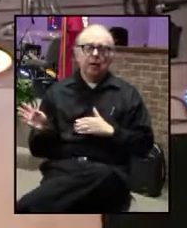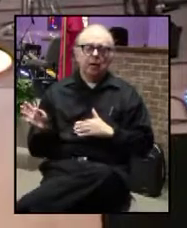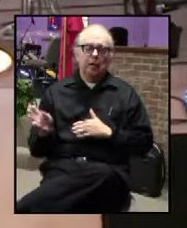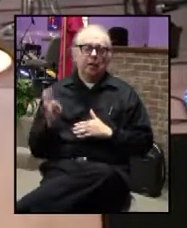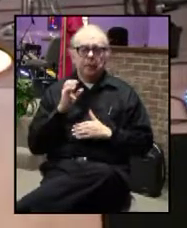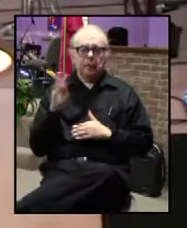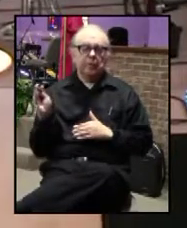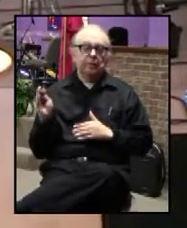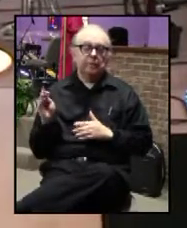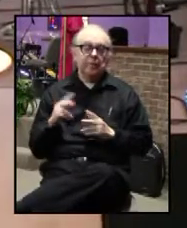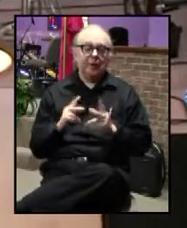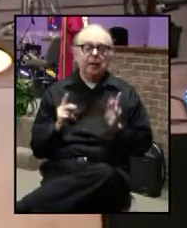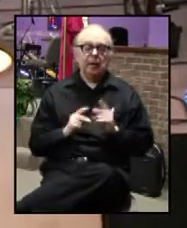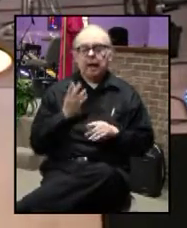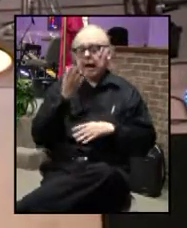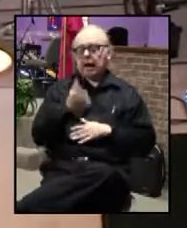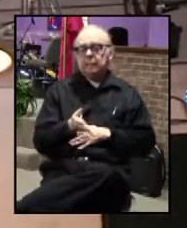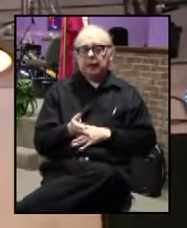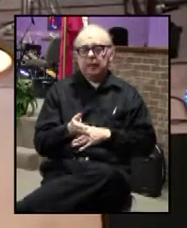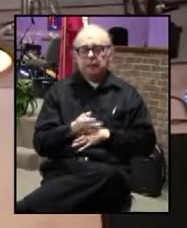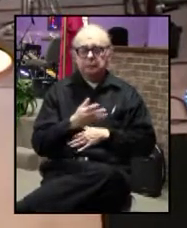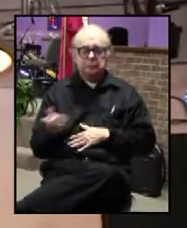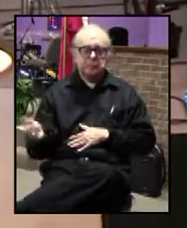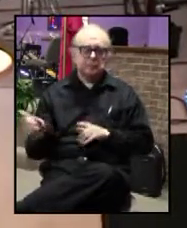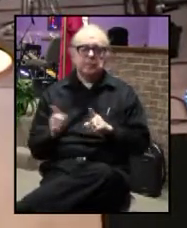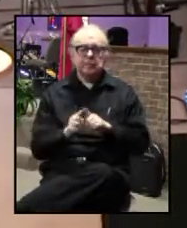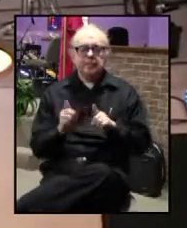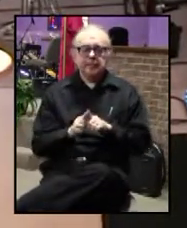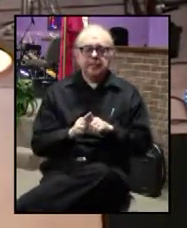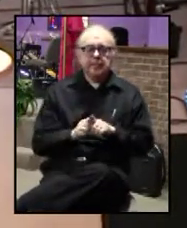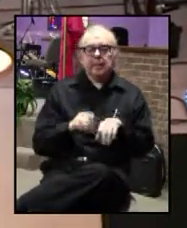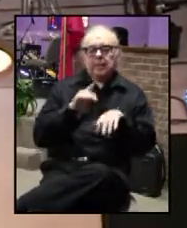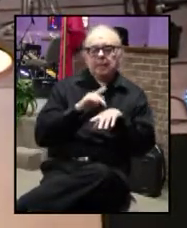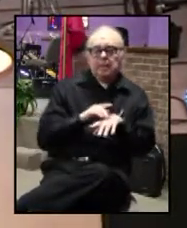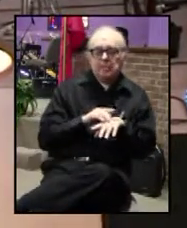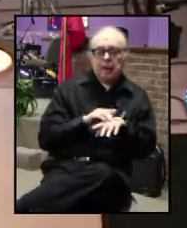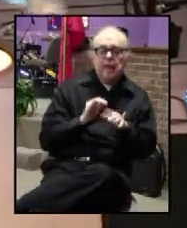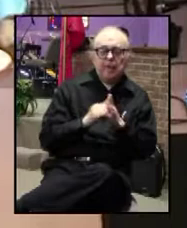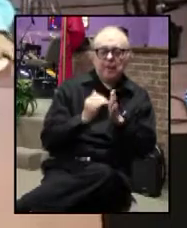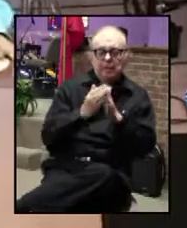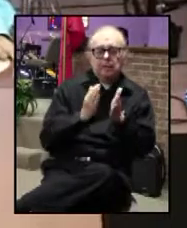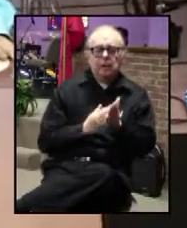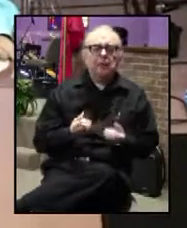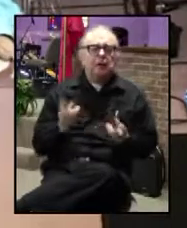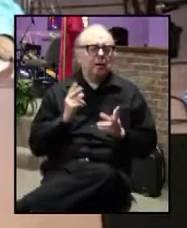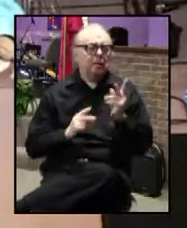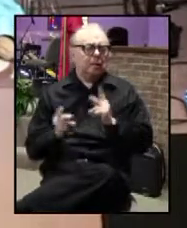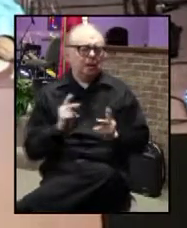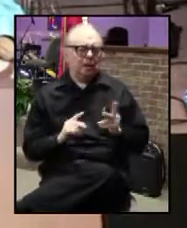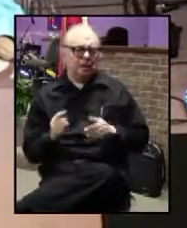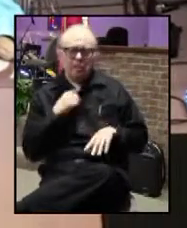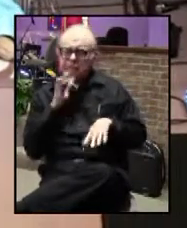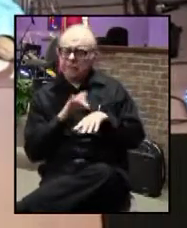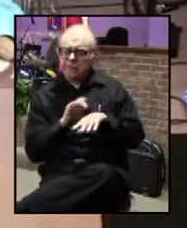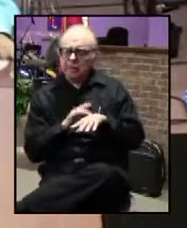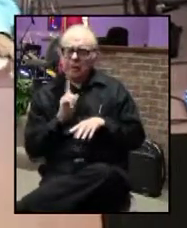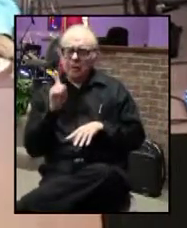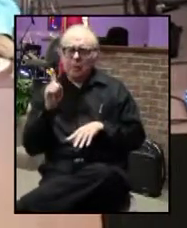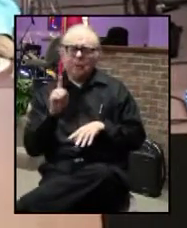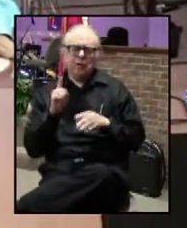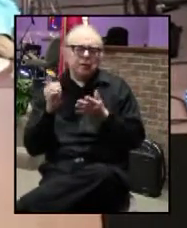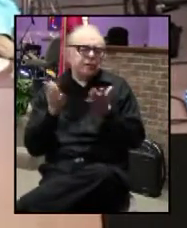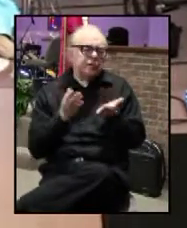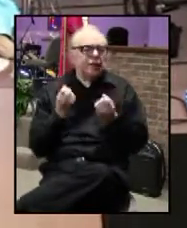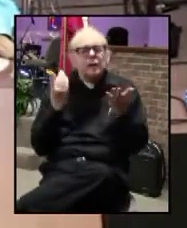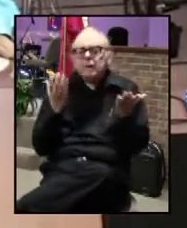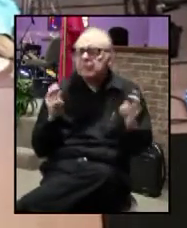deaf websites out there, and they're also being touched by this. So how many people are we reaching on just one service?